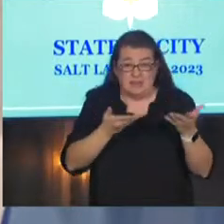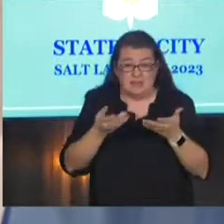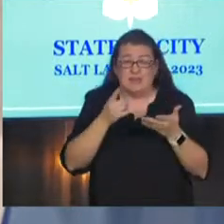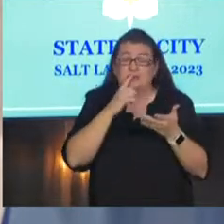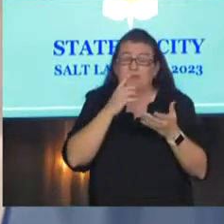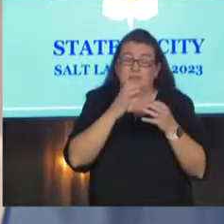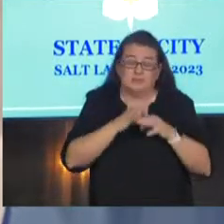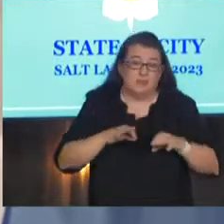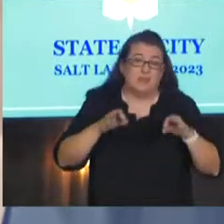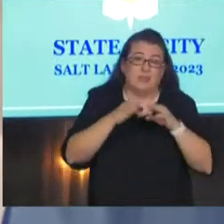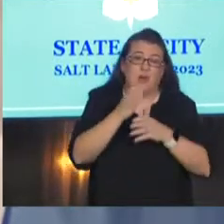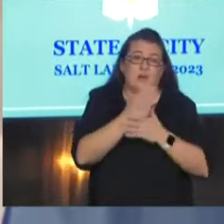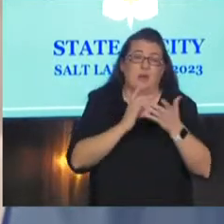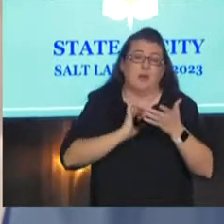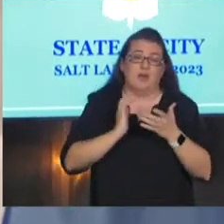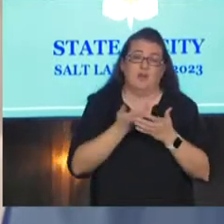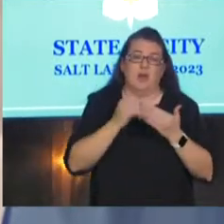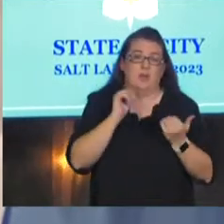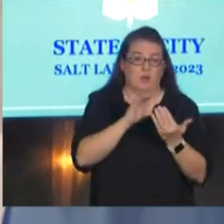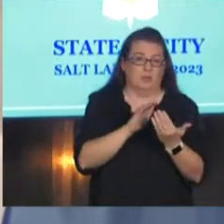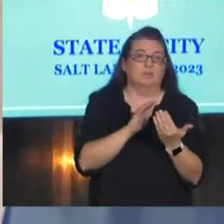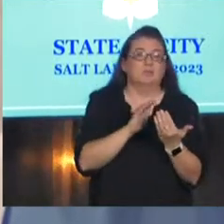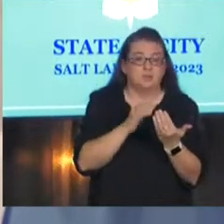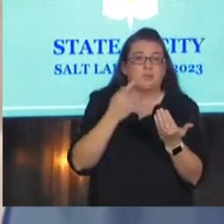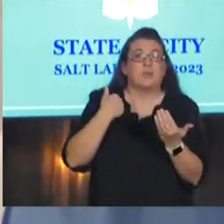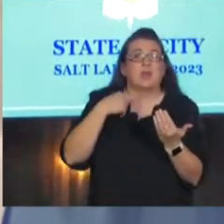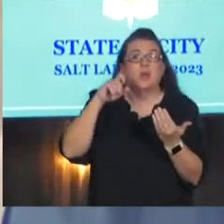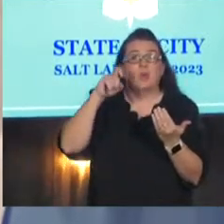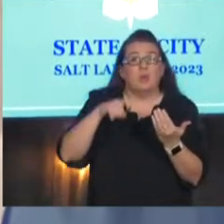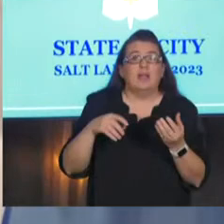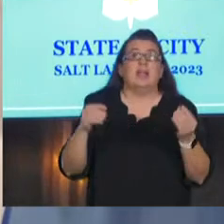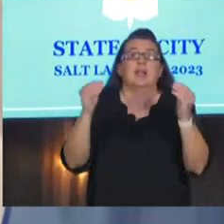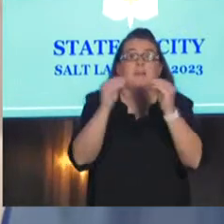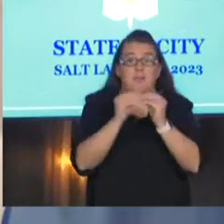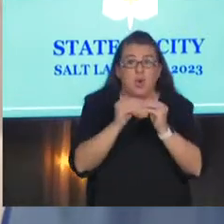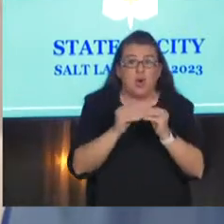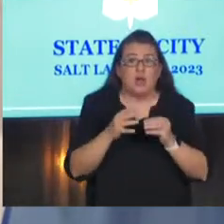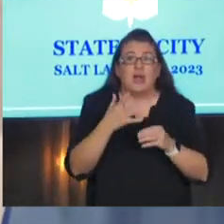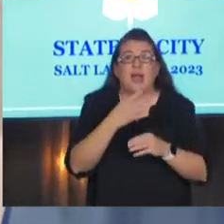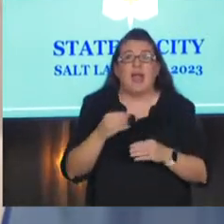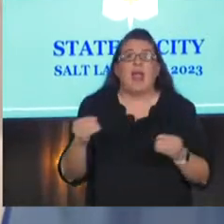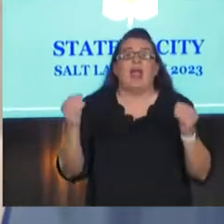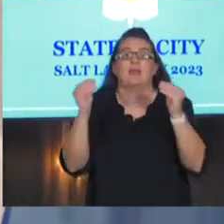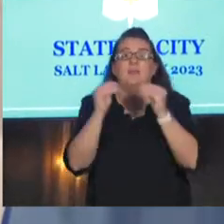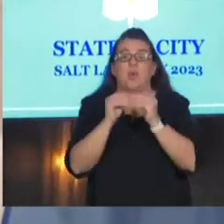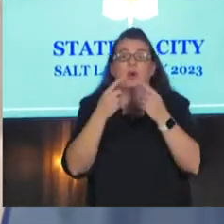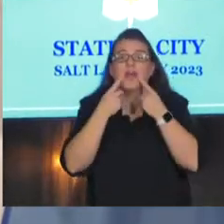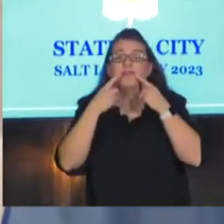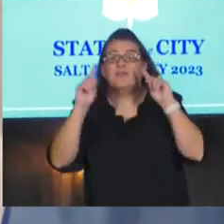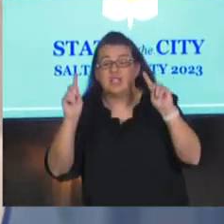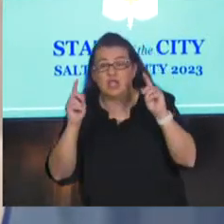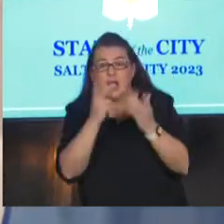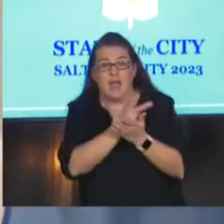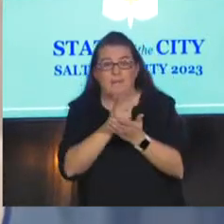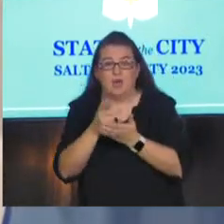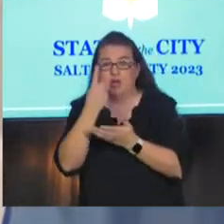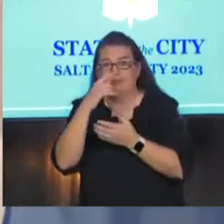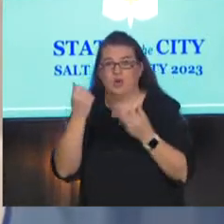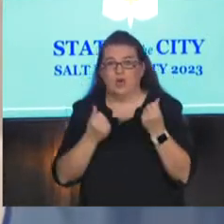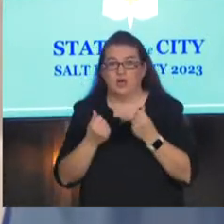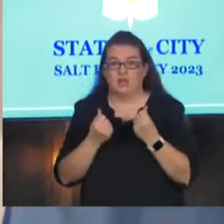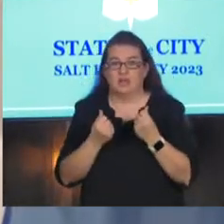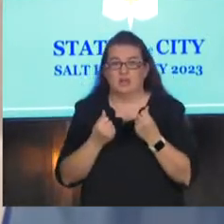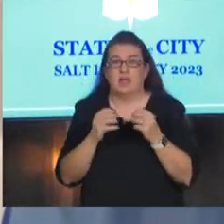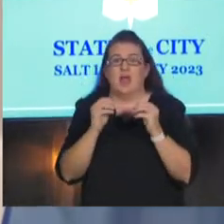central component of our strategy. We need more and more efficient parking for cars. More